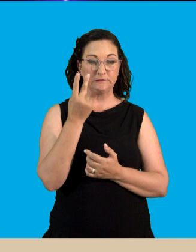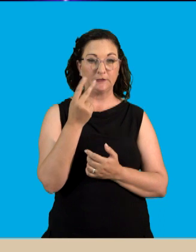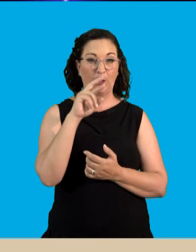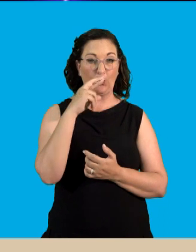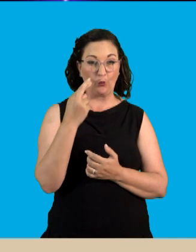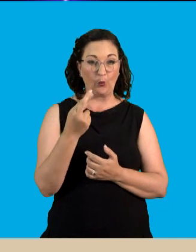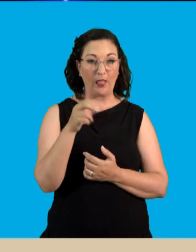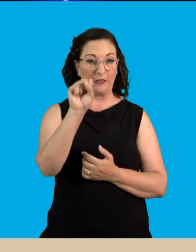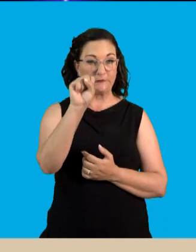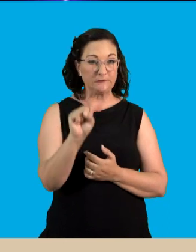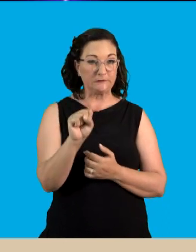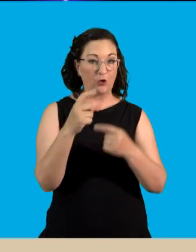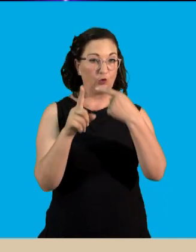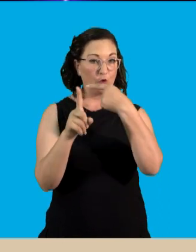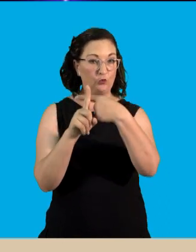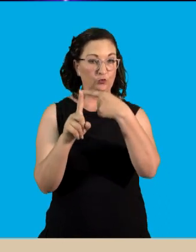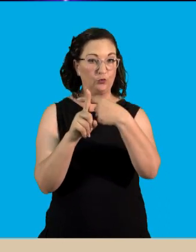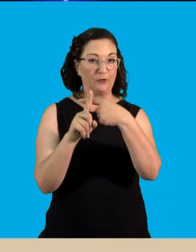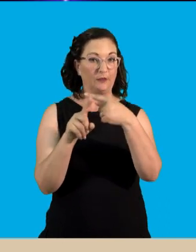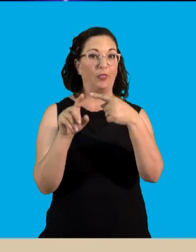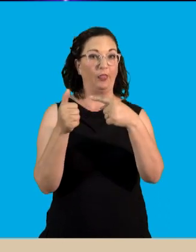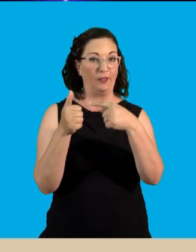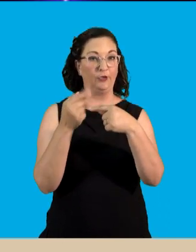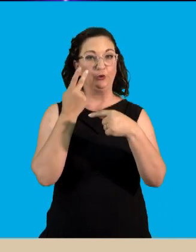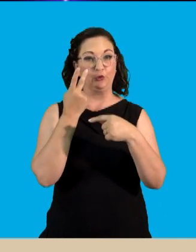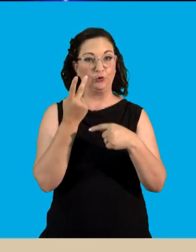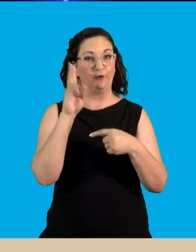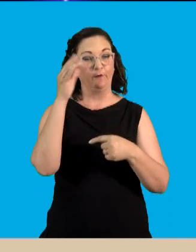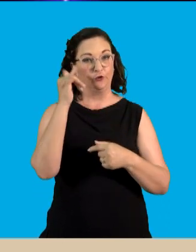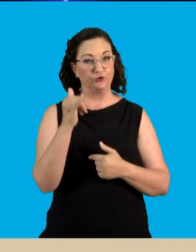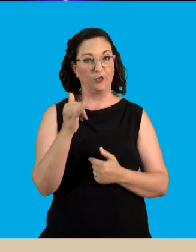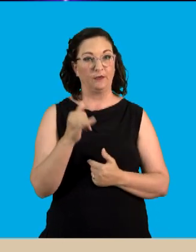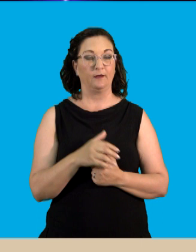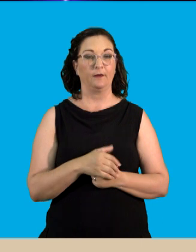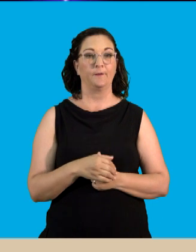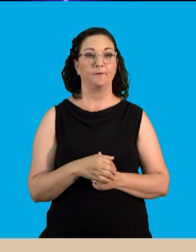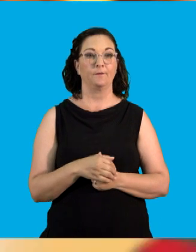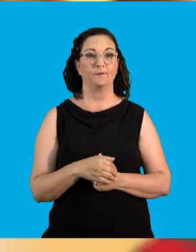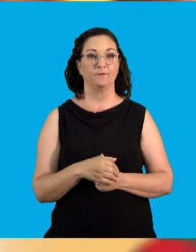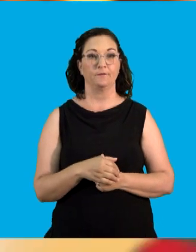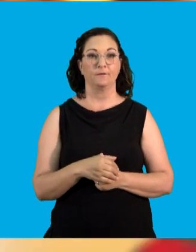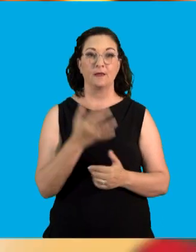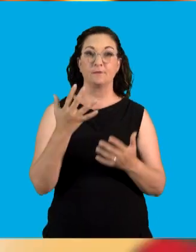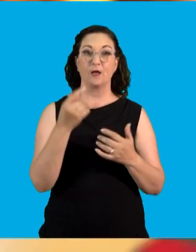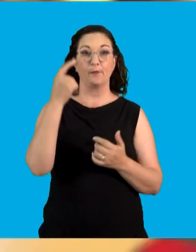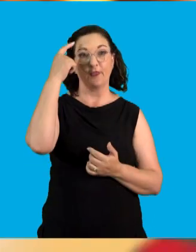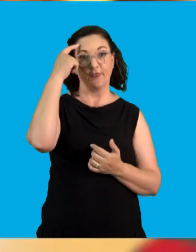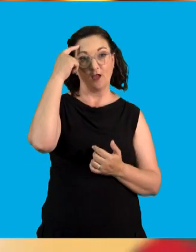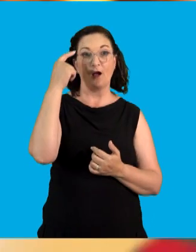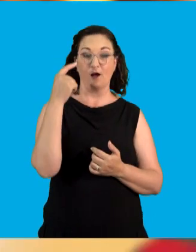this really the Southern Cross. But there are other things that you must be to check, because sometimes you can see you can say